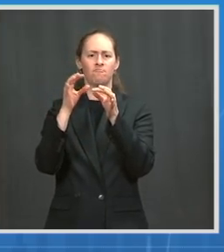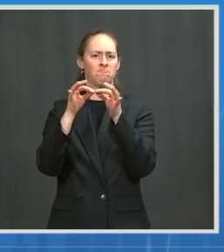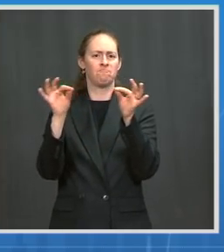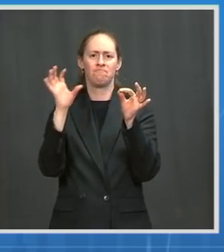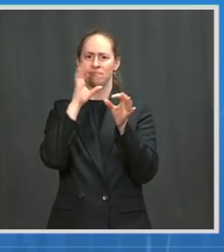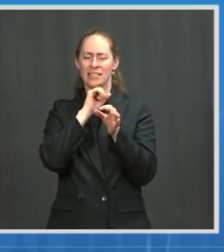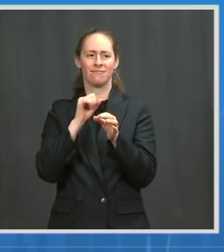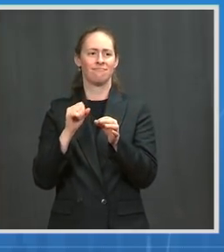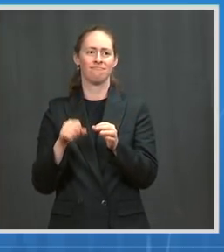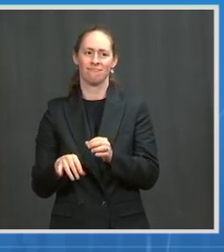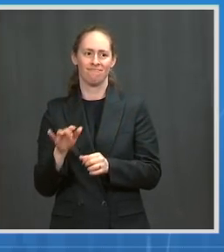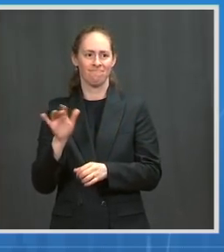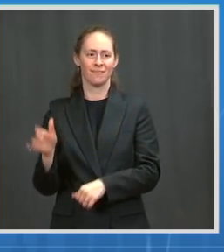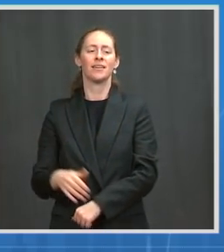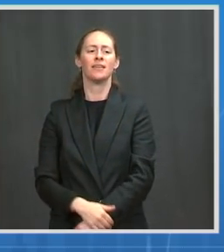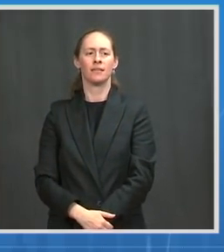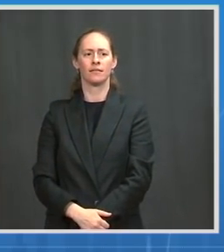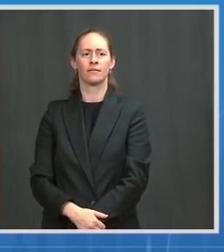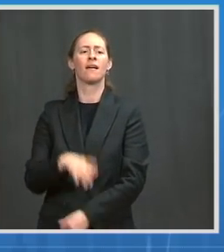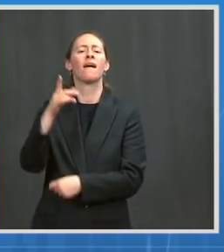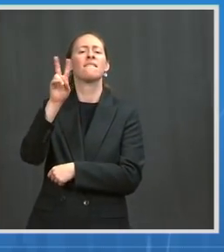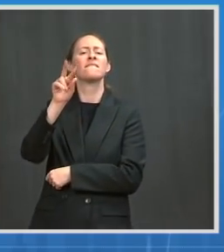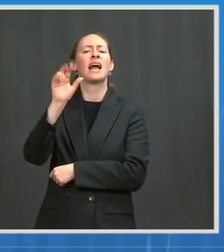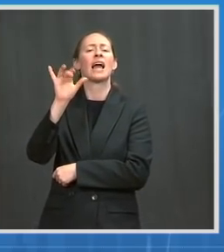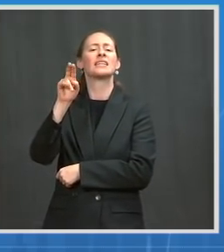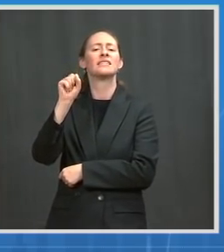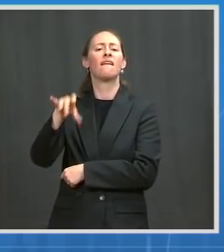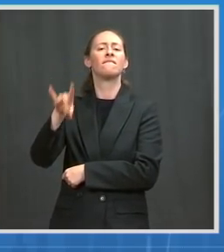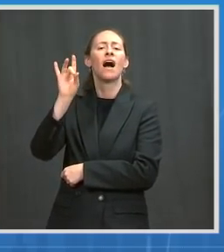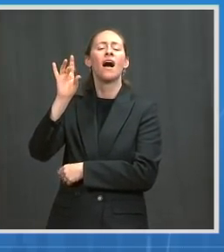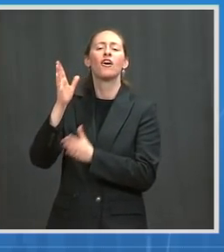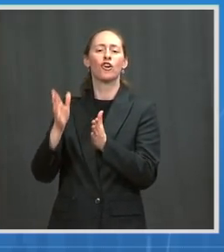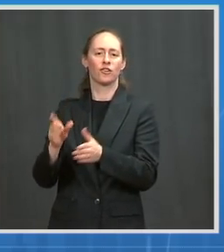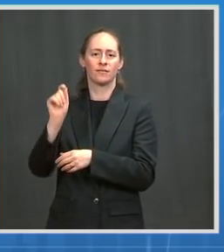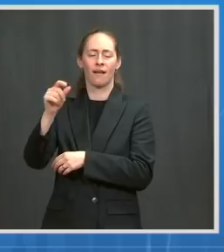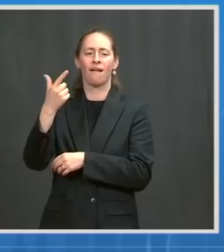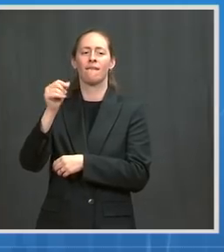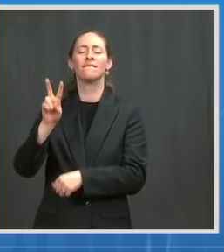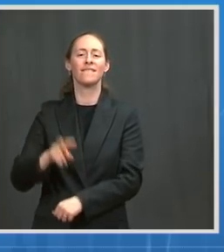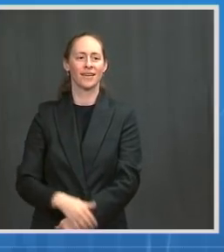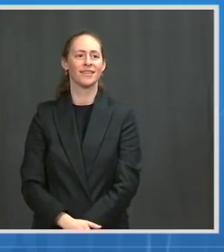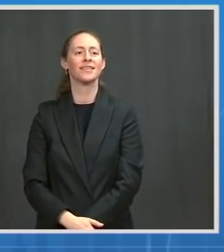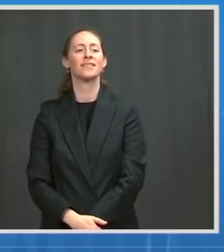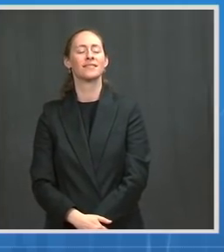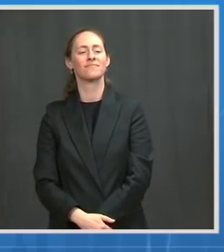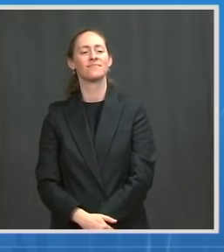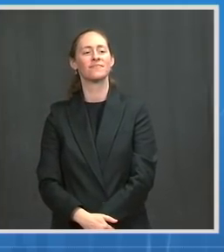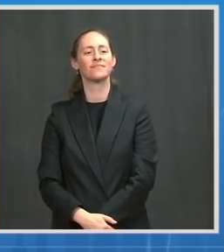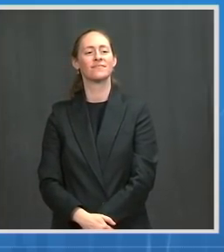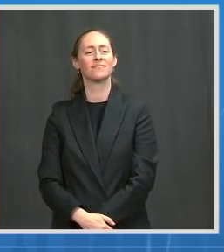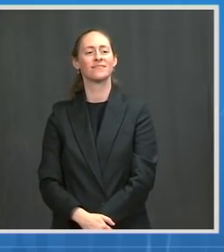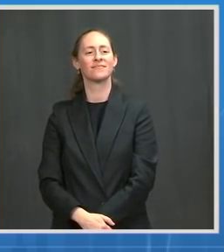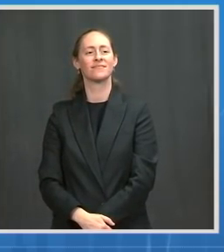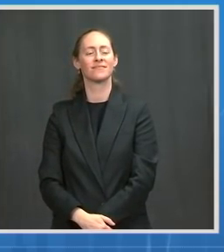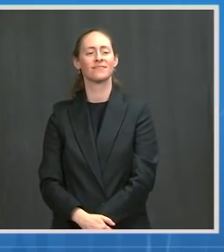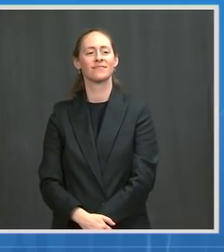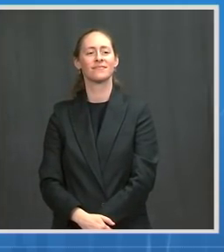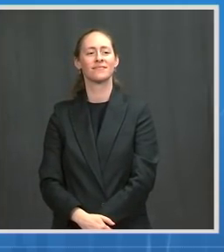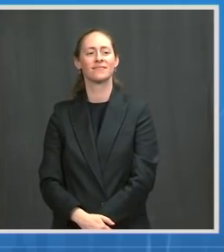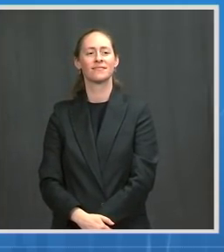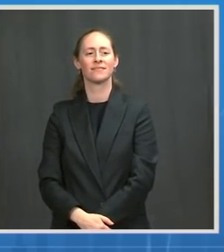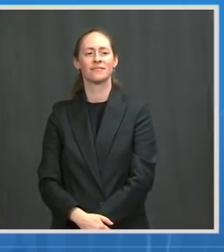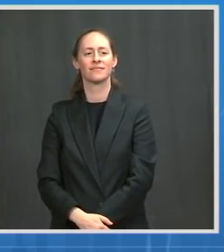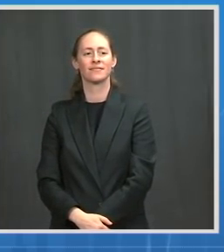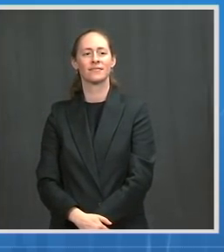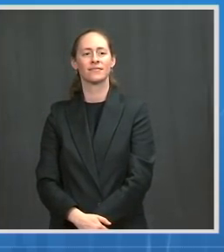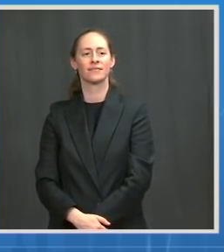the vast majority of serious COVID-19 illness, hospitalizations, and deaths. As far as we have come in our